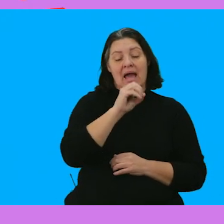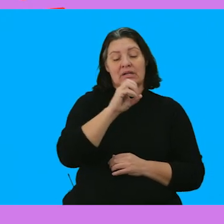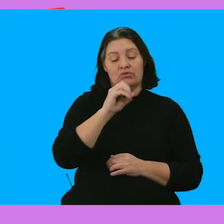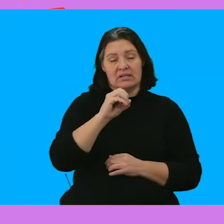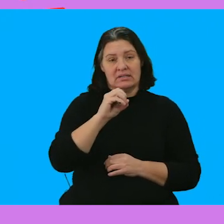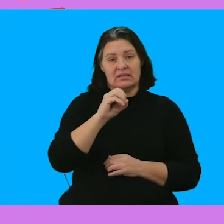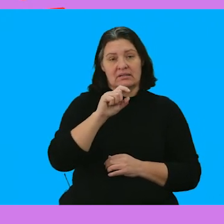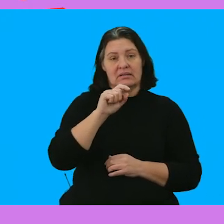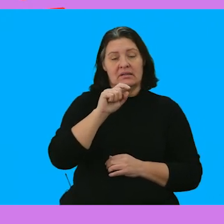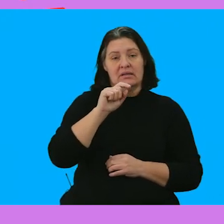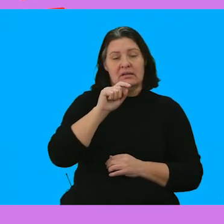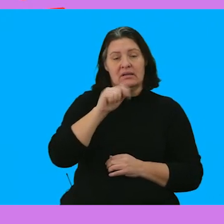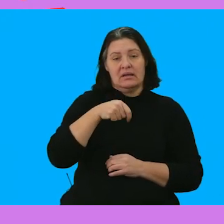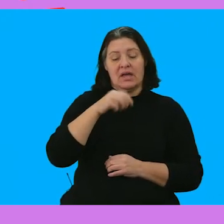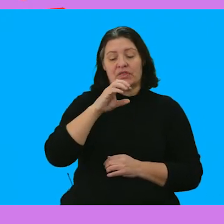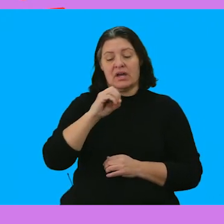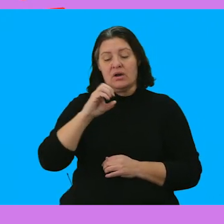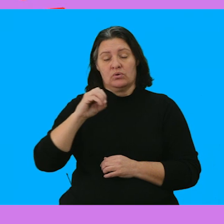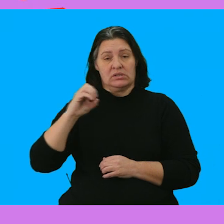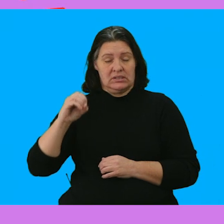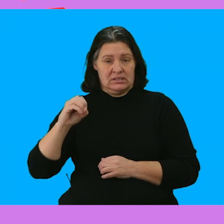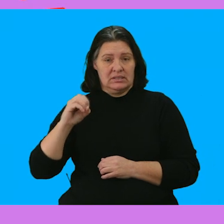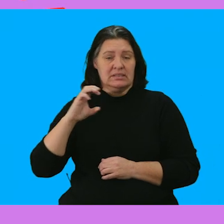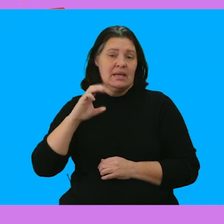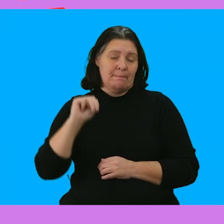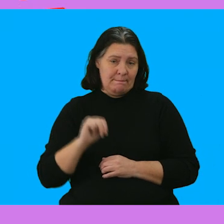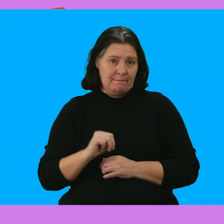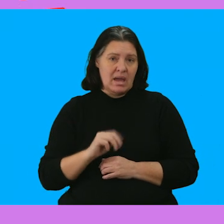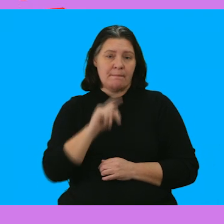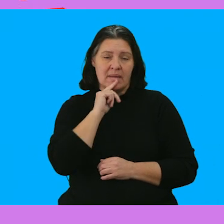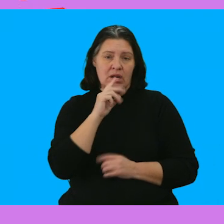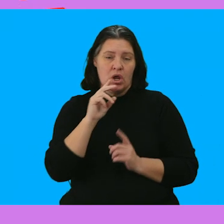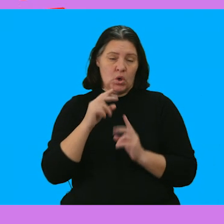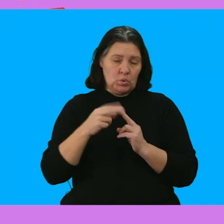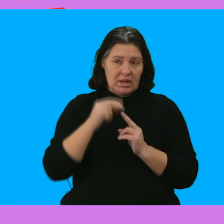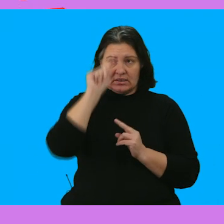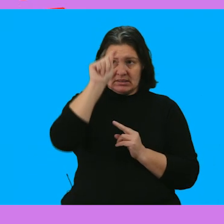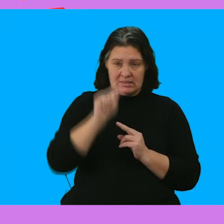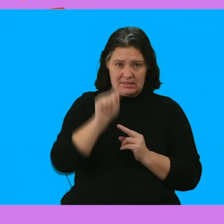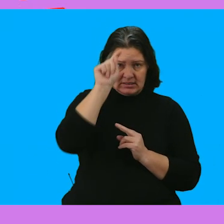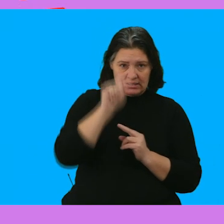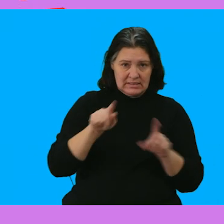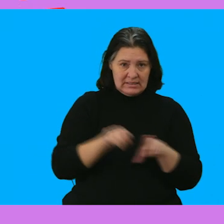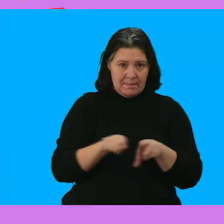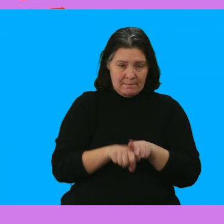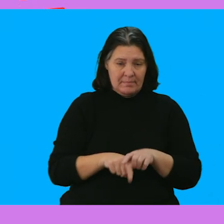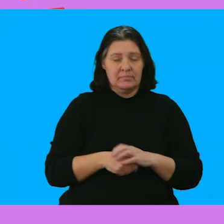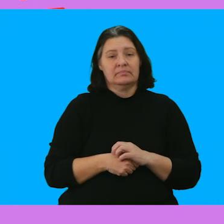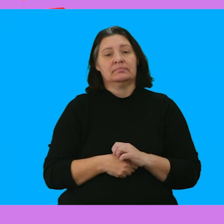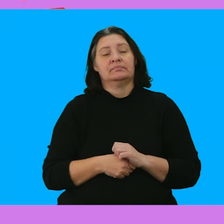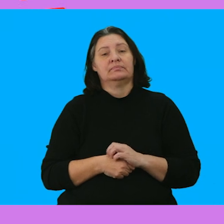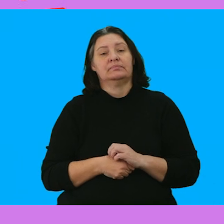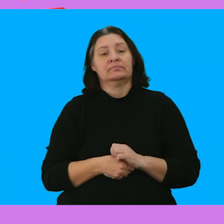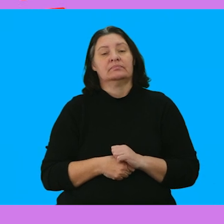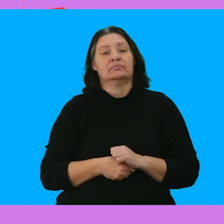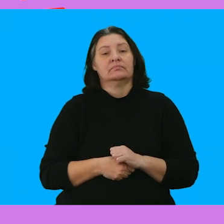100,000 centimeters. Guys, are we clear on that? Now I can simplify here. Both my units are the same. Okay, so before I run to